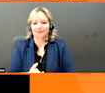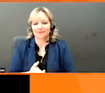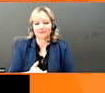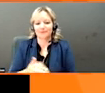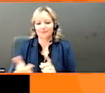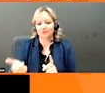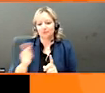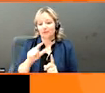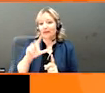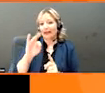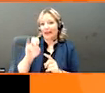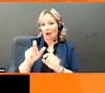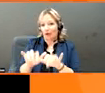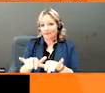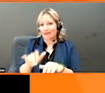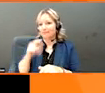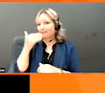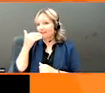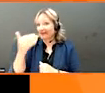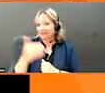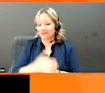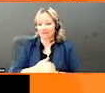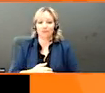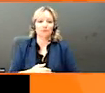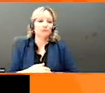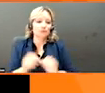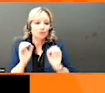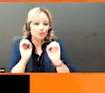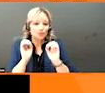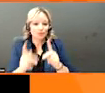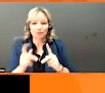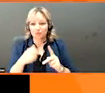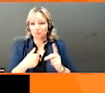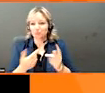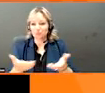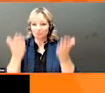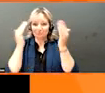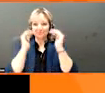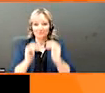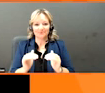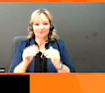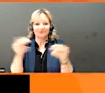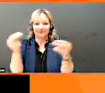So I'm just going to move forward here and then pick up on Carol's question after.